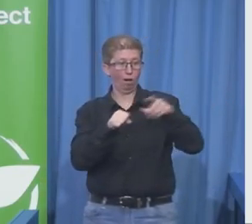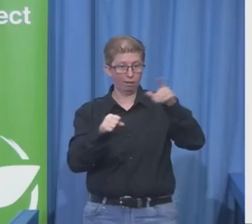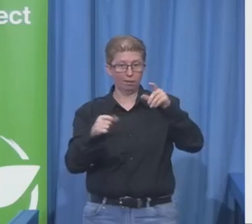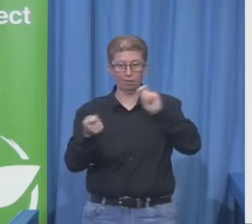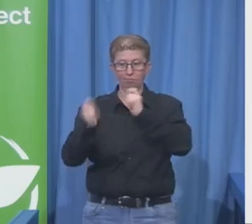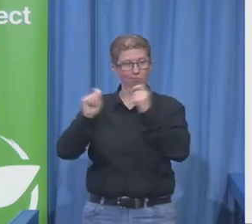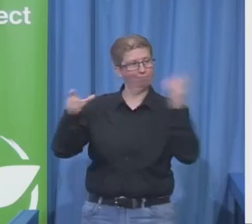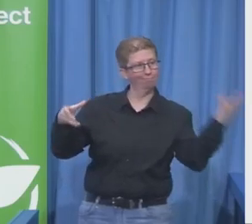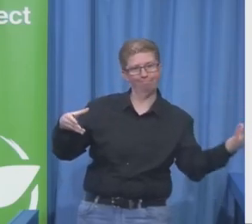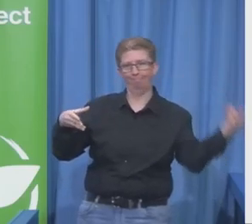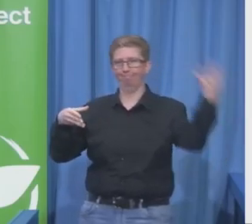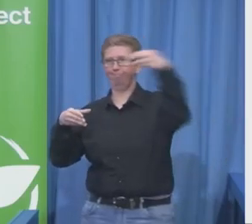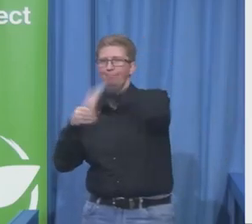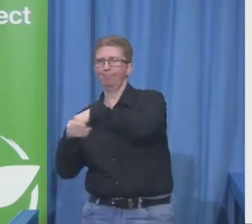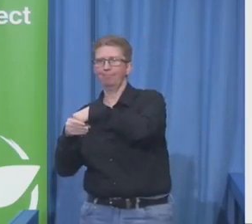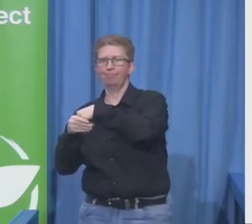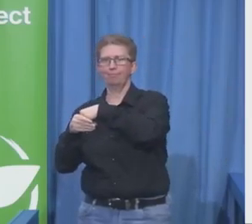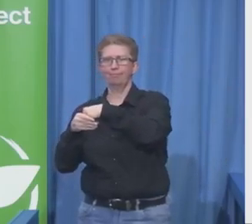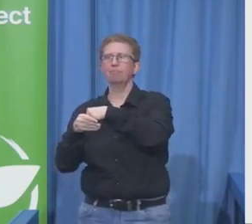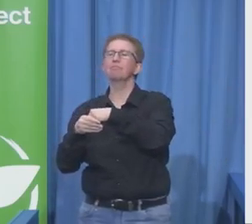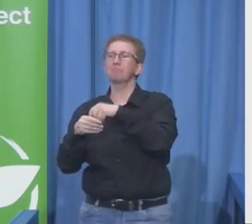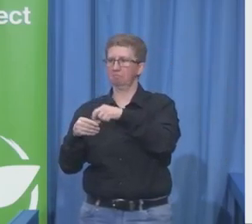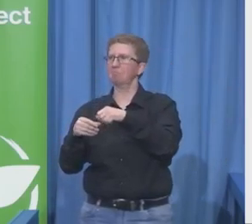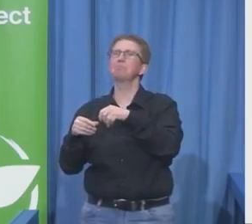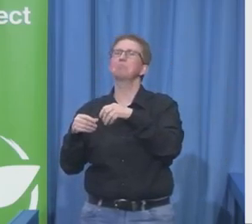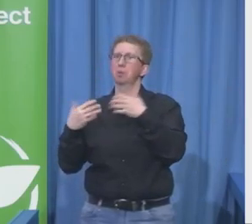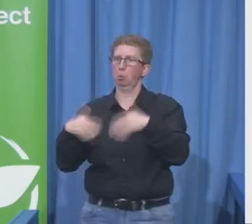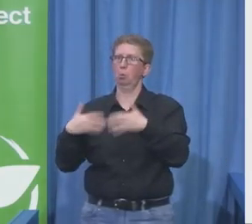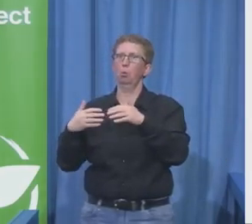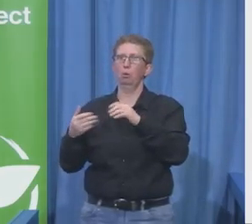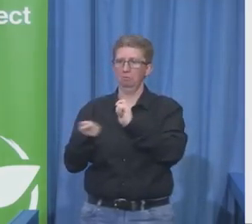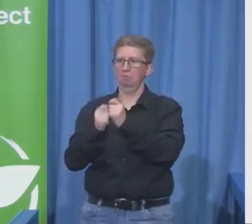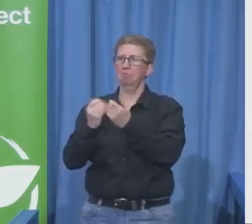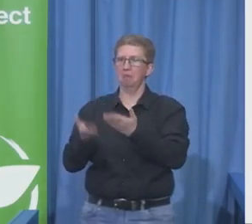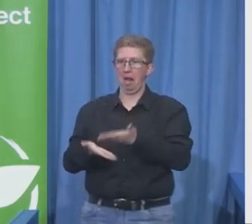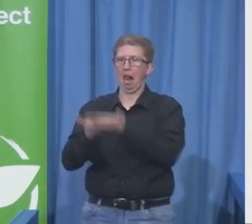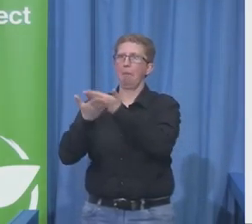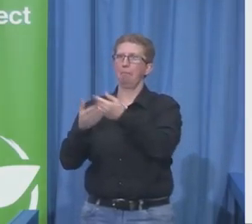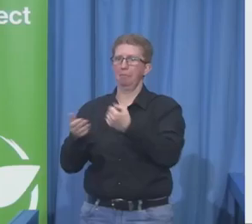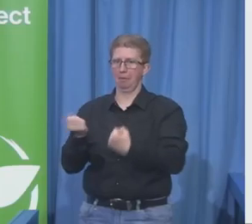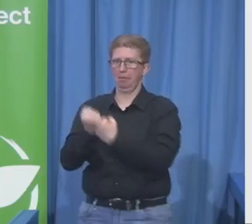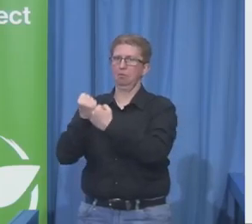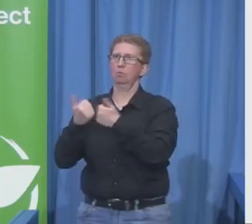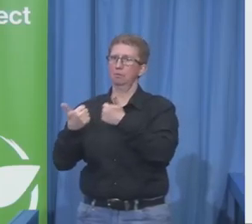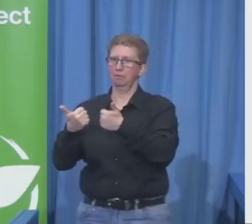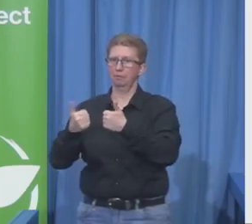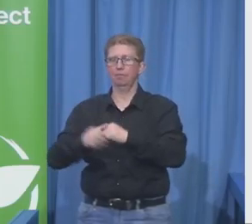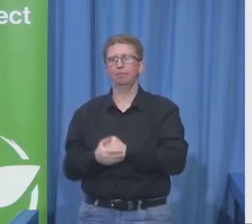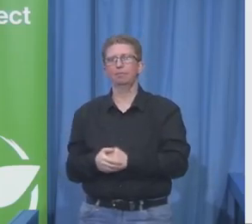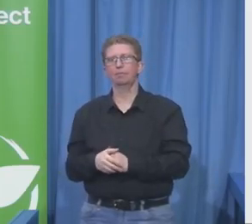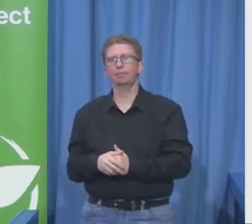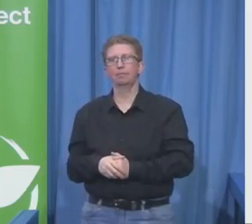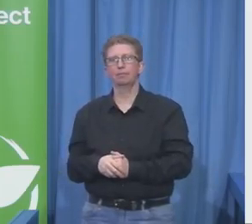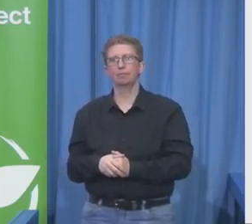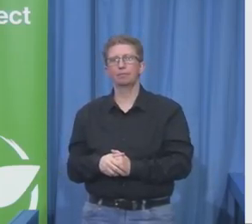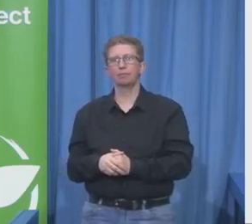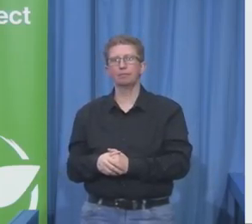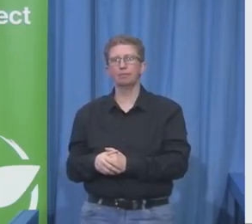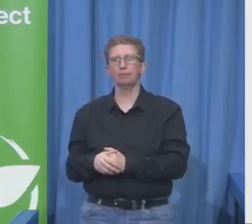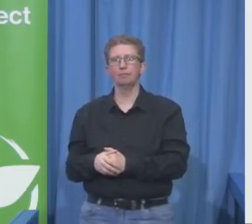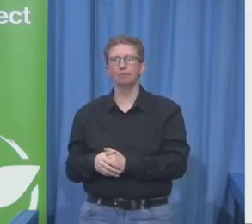a lot, because no one person is a repository of every other best practice. And some of the